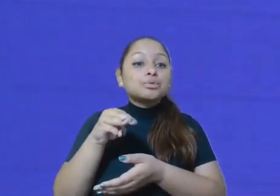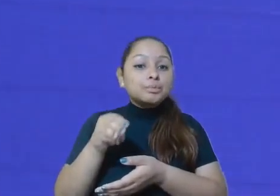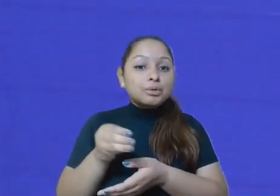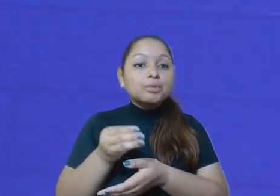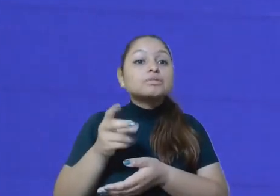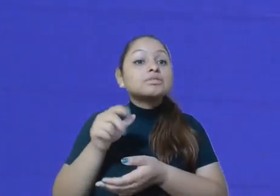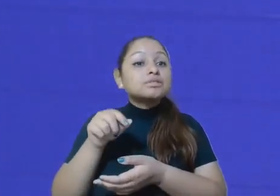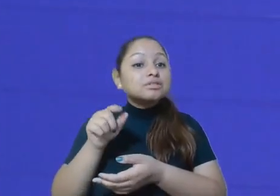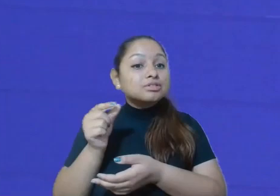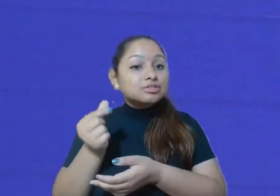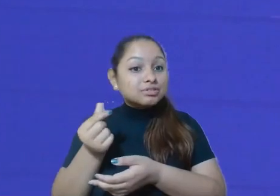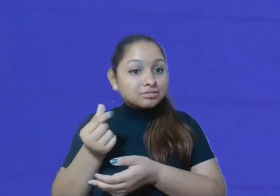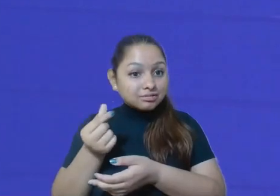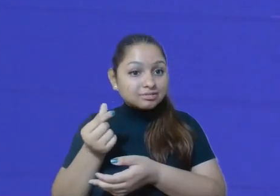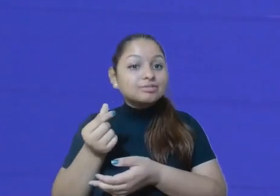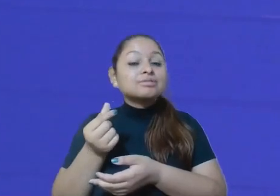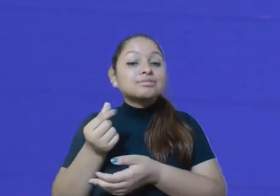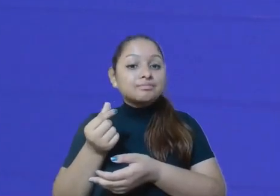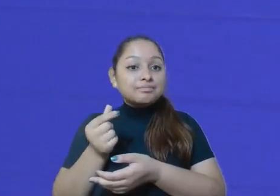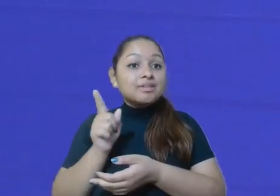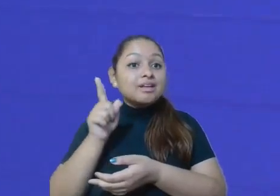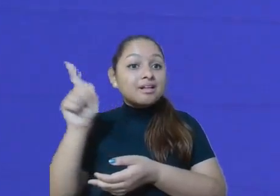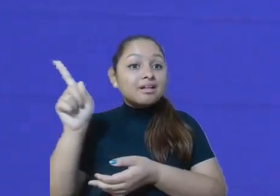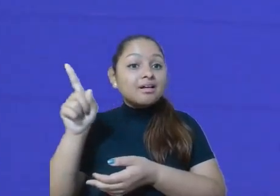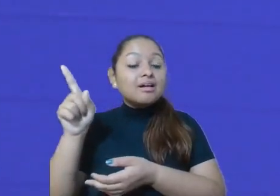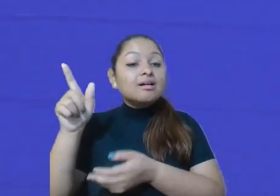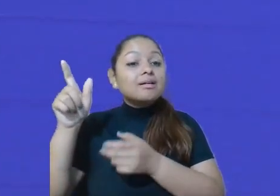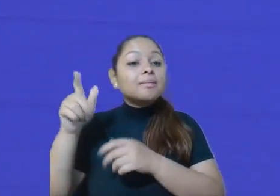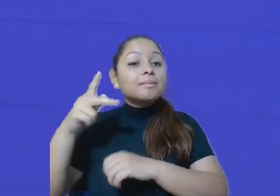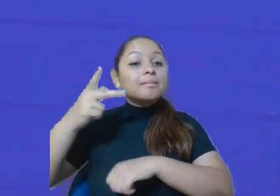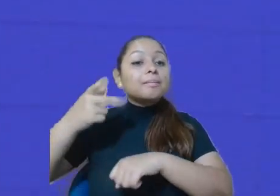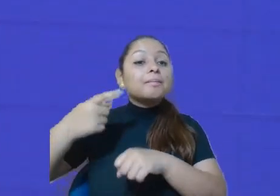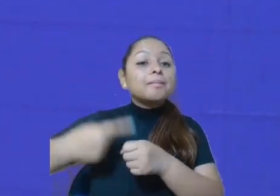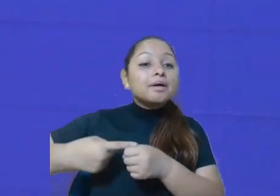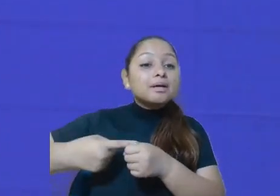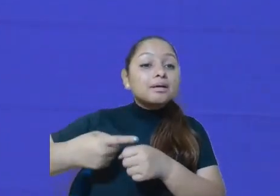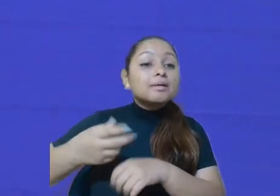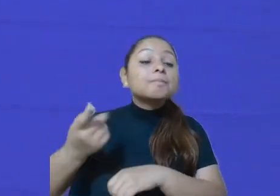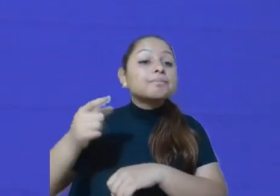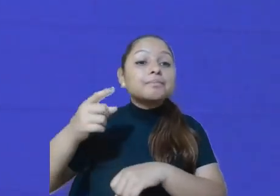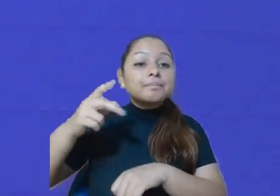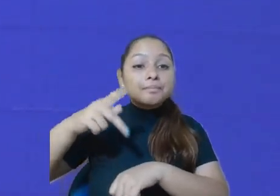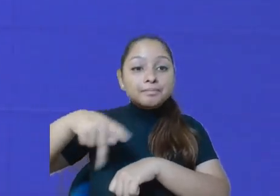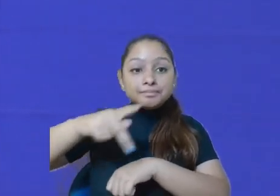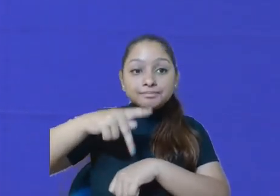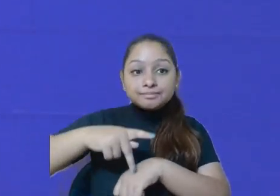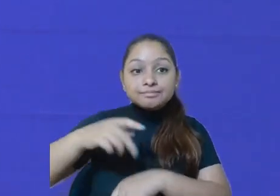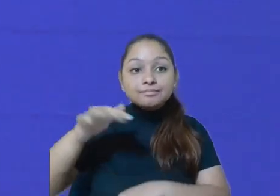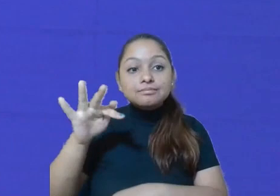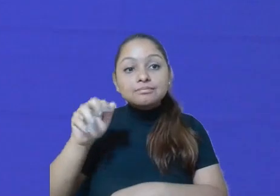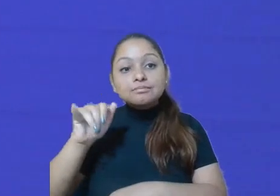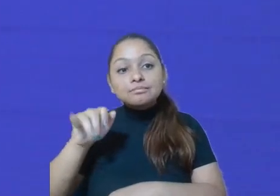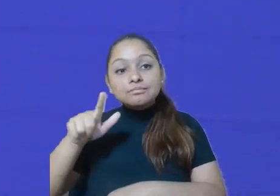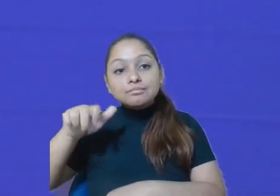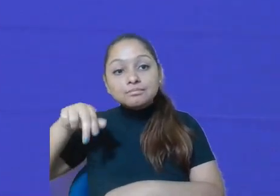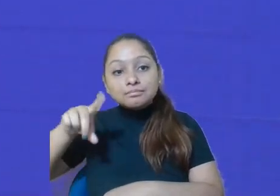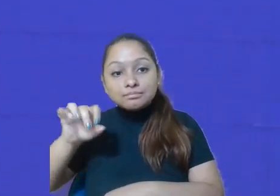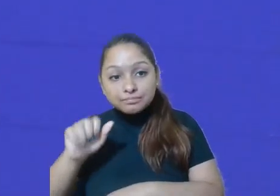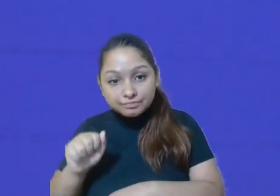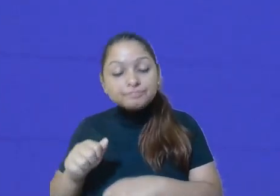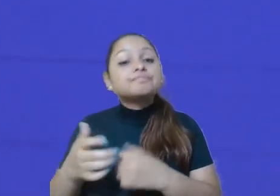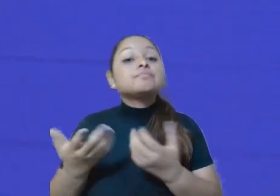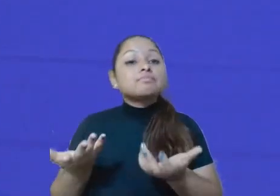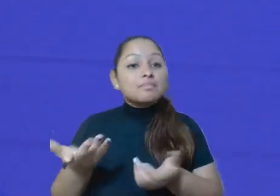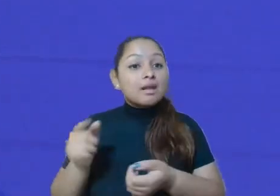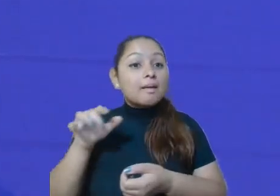of technology in Finland. This startup gets our fiber